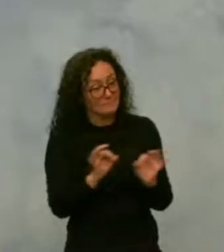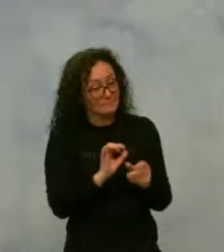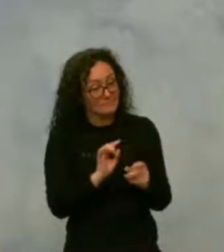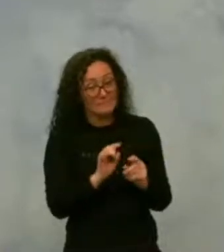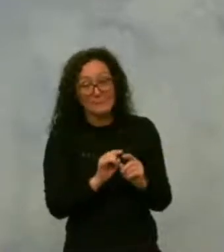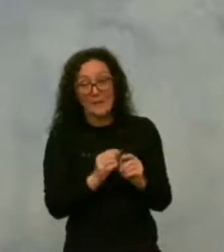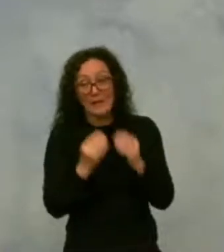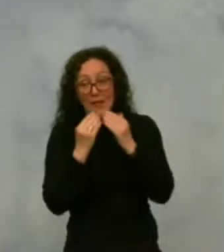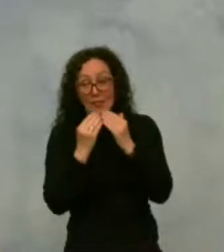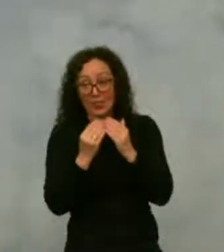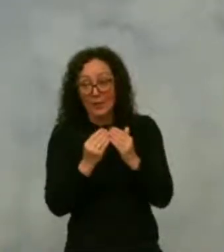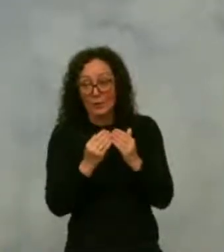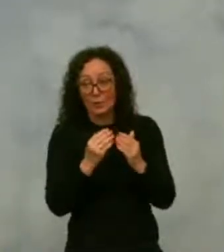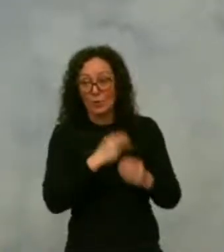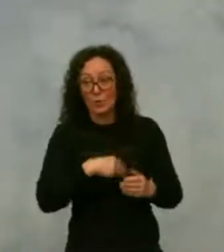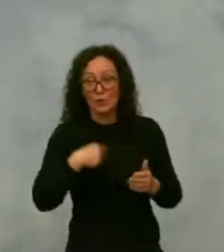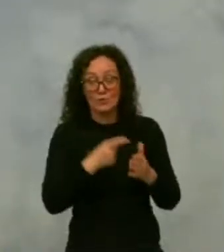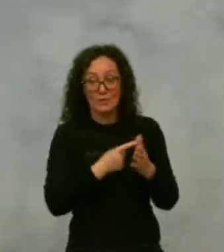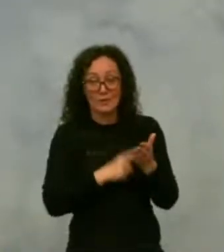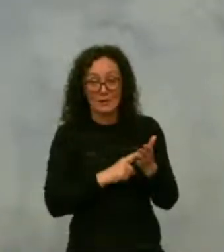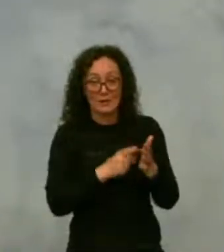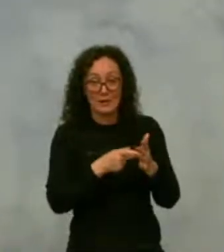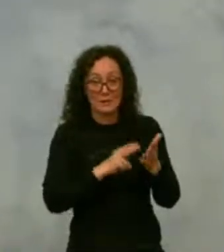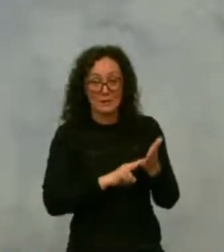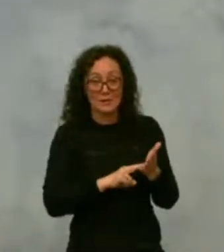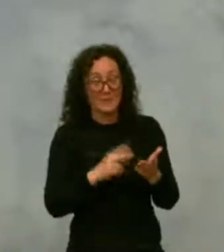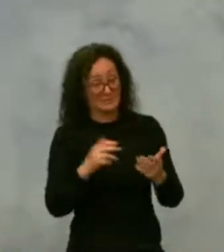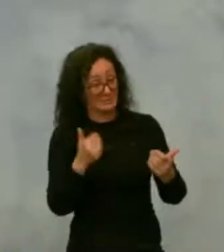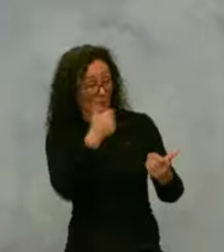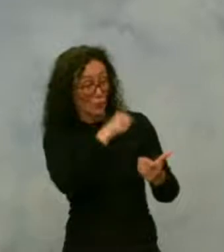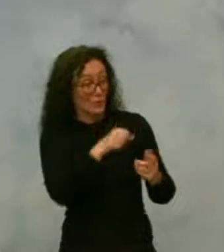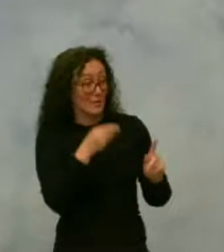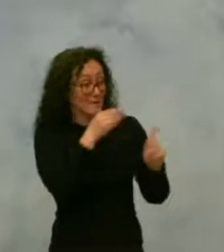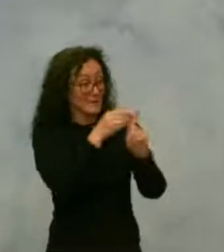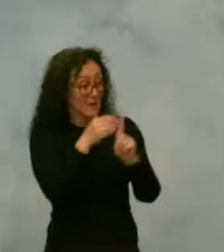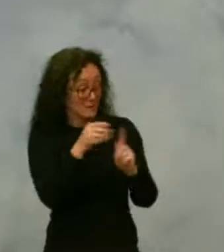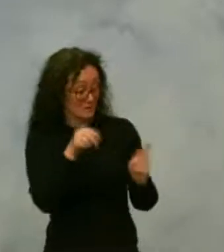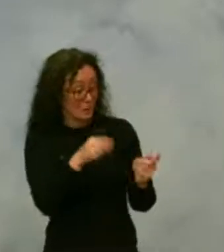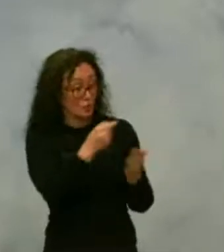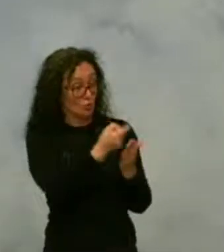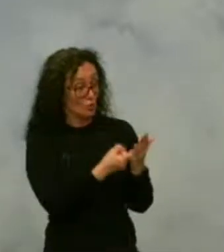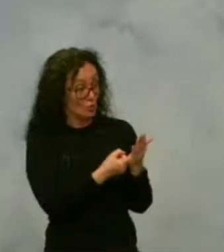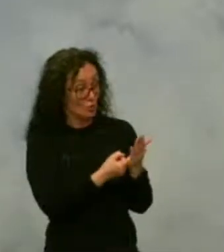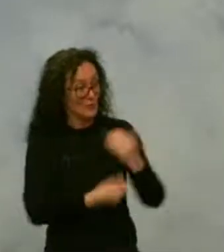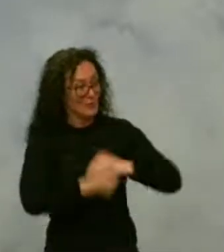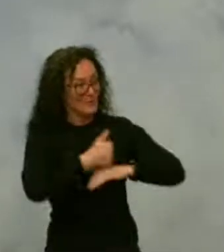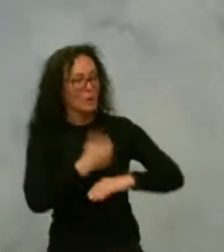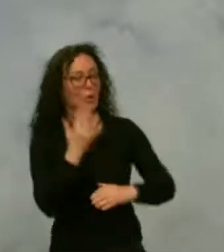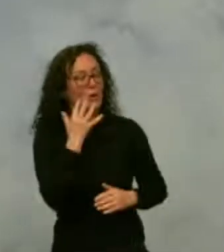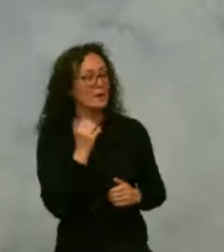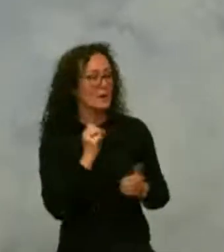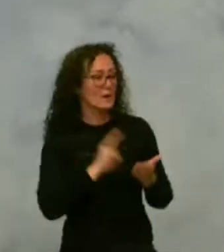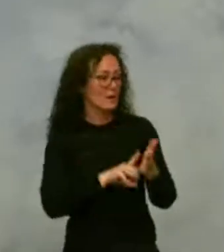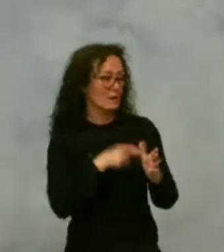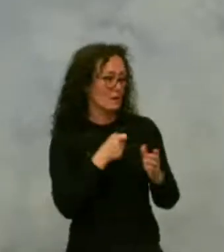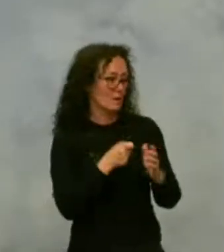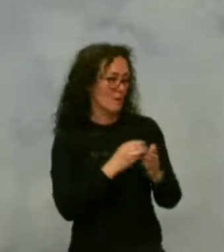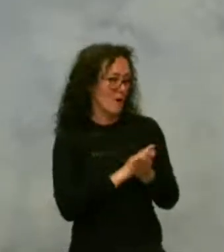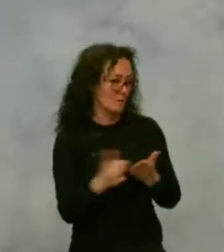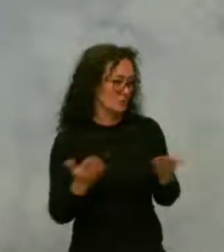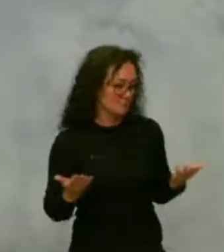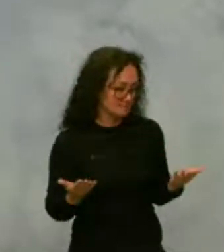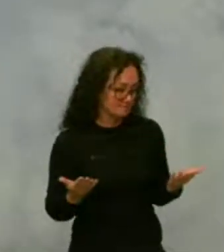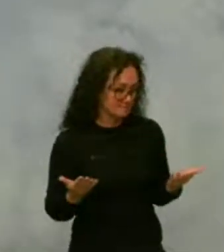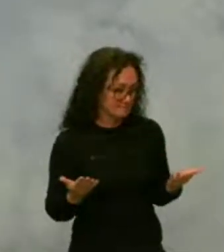Thank you, Councillor Allison. And obviously the targets that are outlined in the report were set back in March. I think it's fair to say,